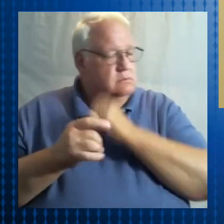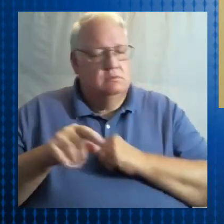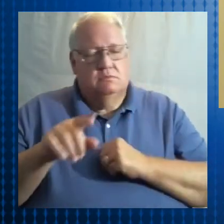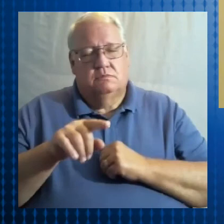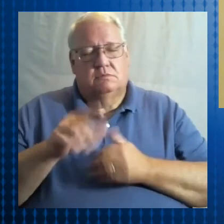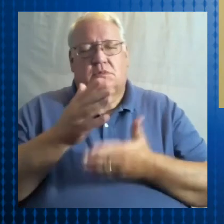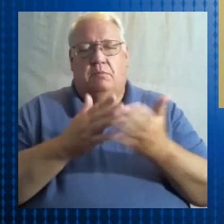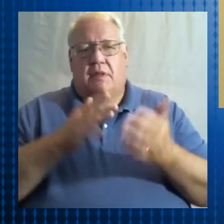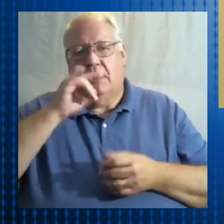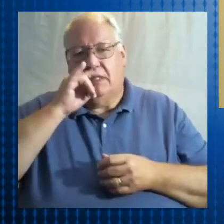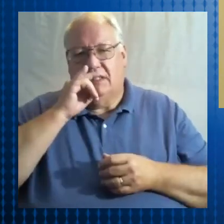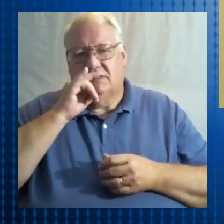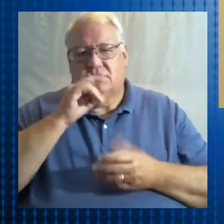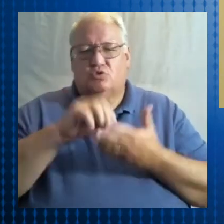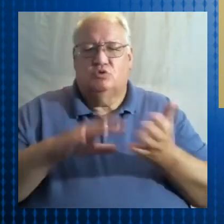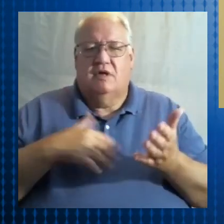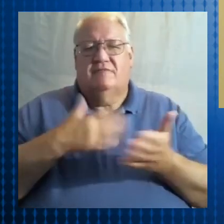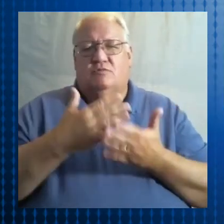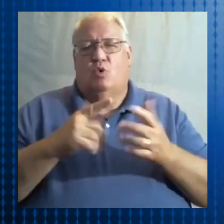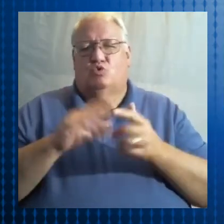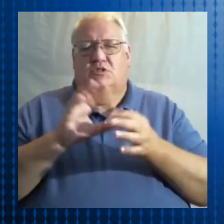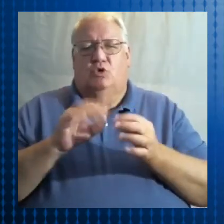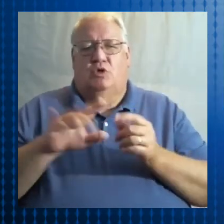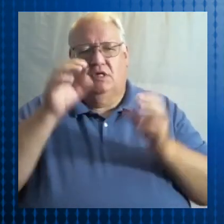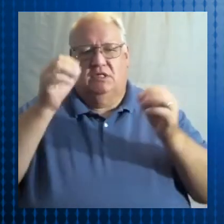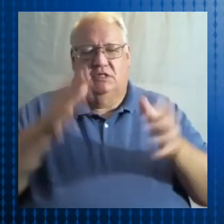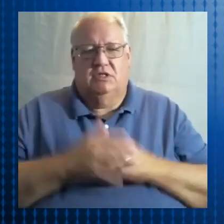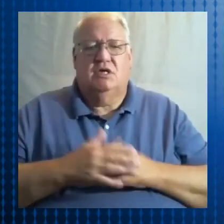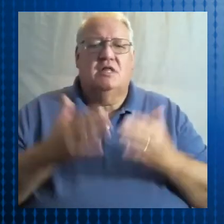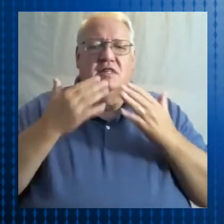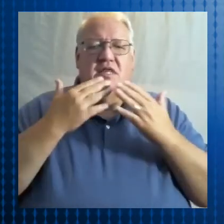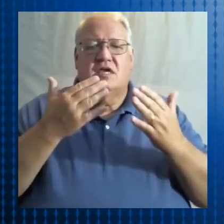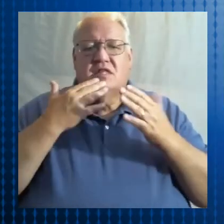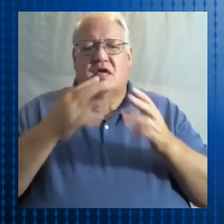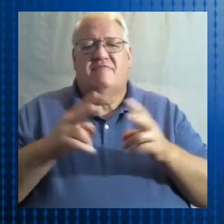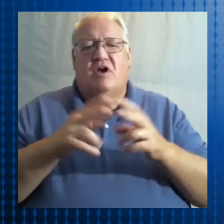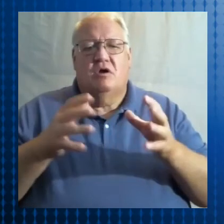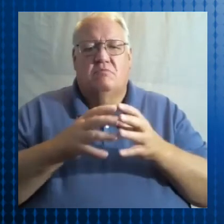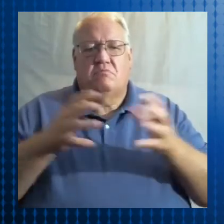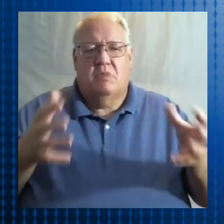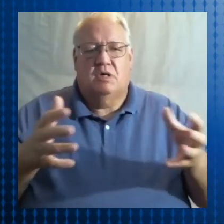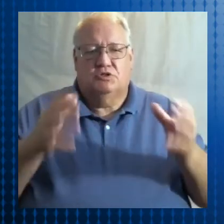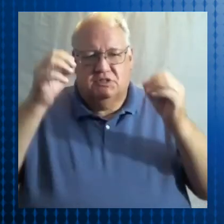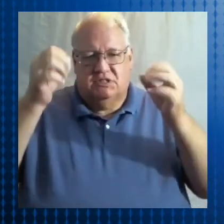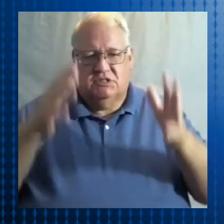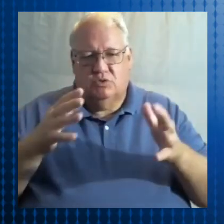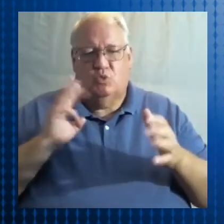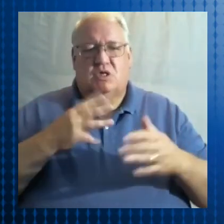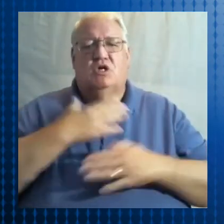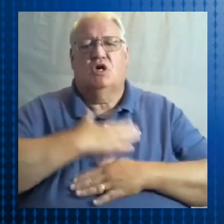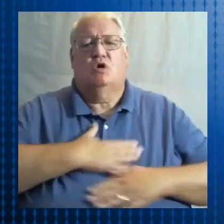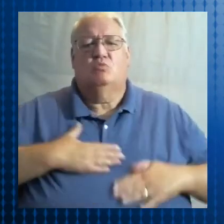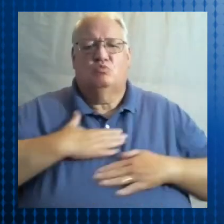some of the kids having something to say to their teachers. Thank you very much, teachers. We